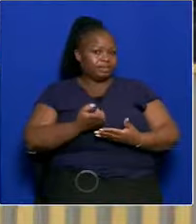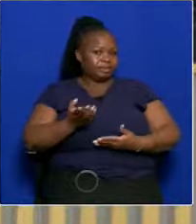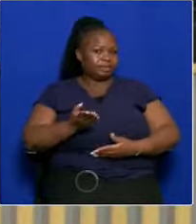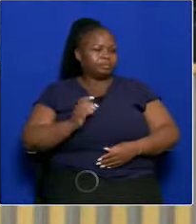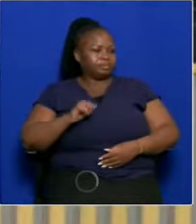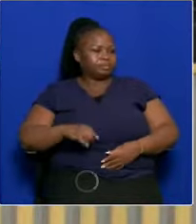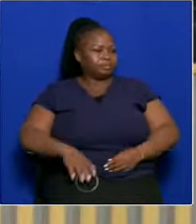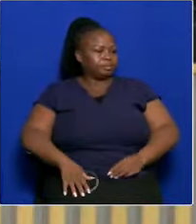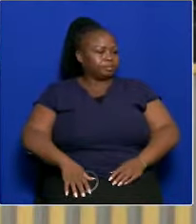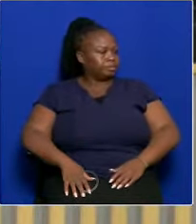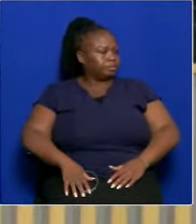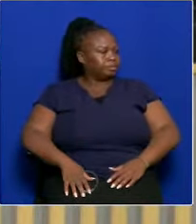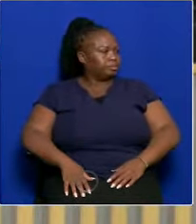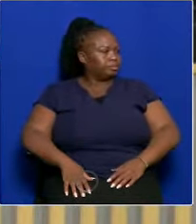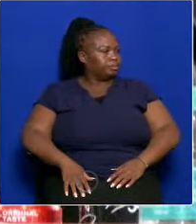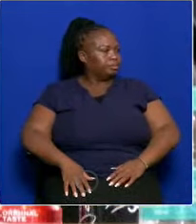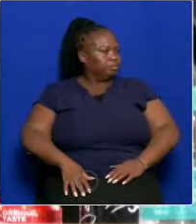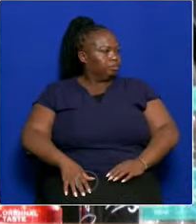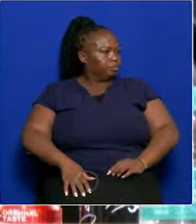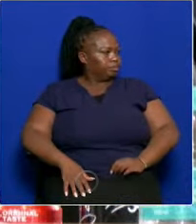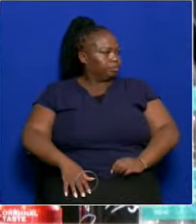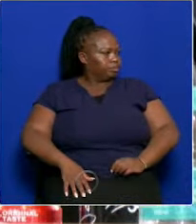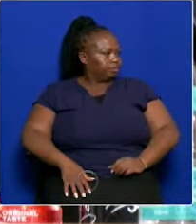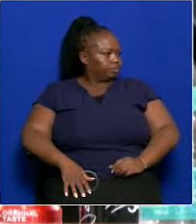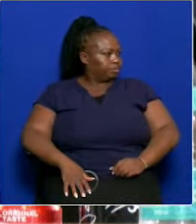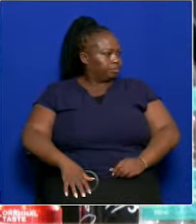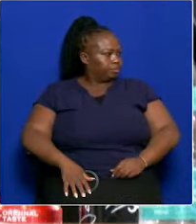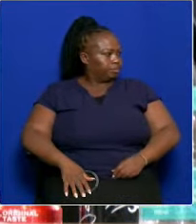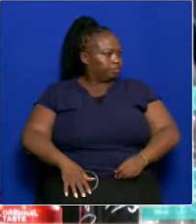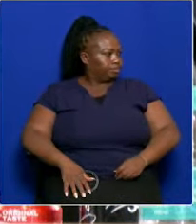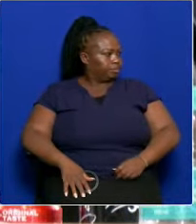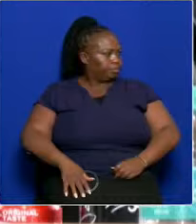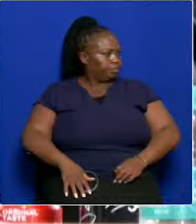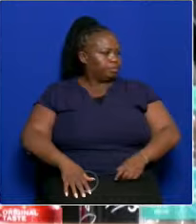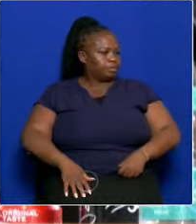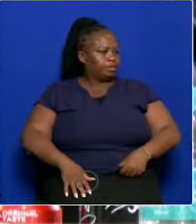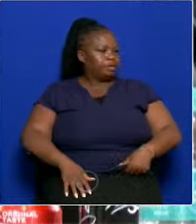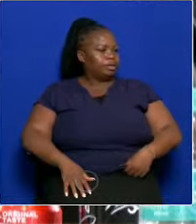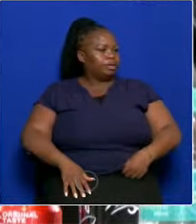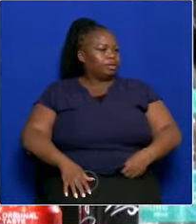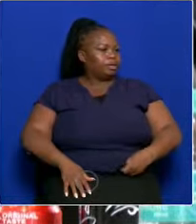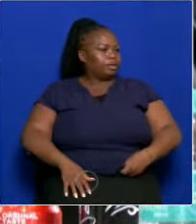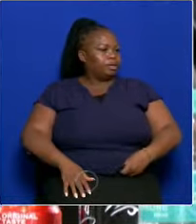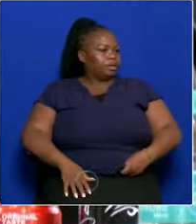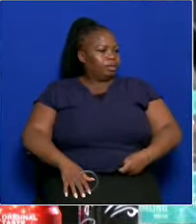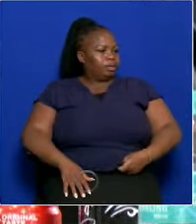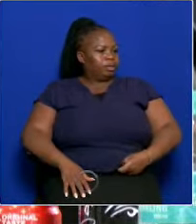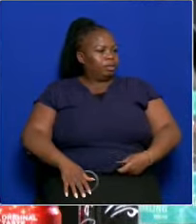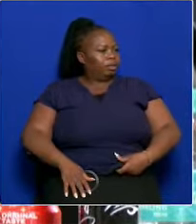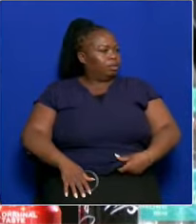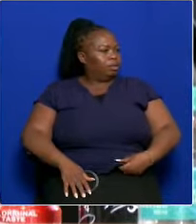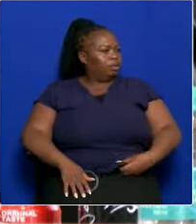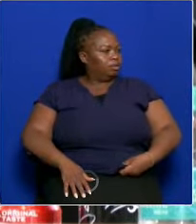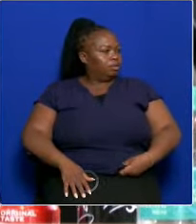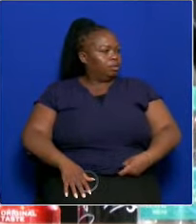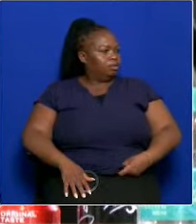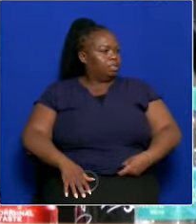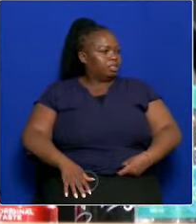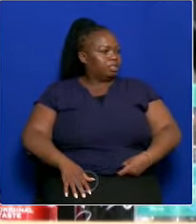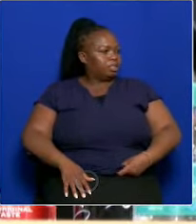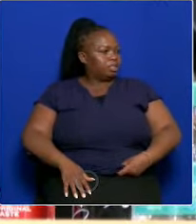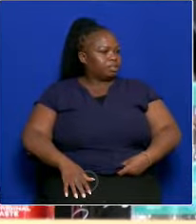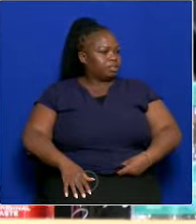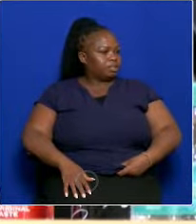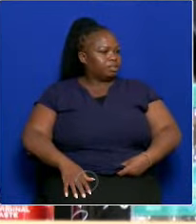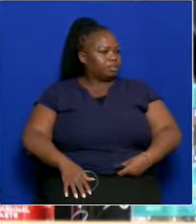I missed that. General, I have one more question. And to ask it, I'll just